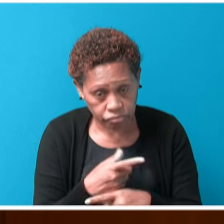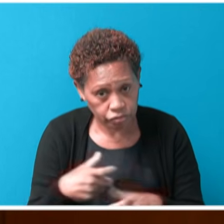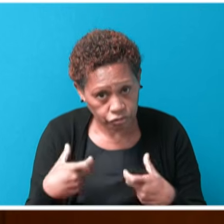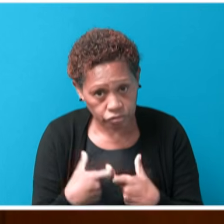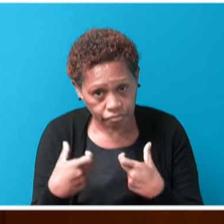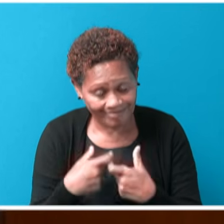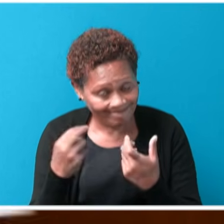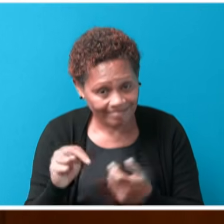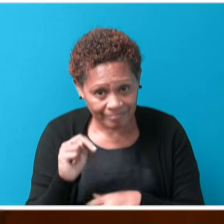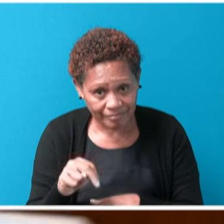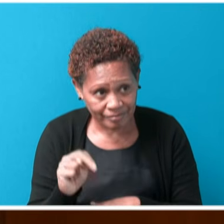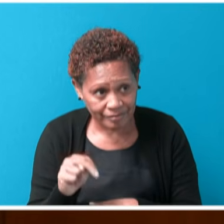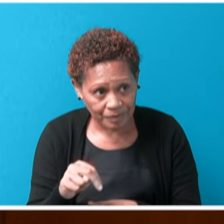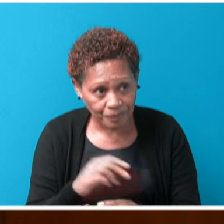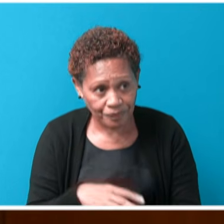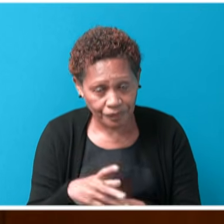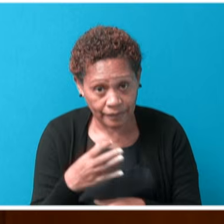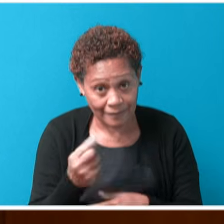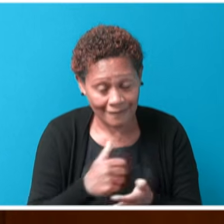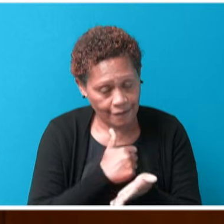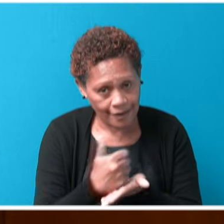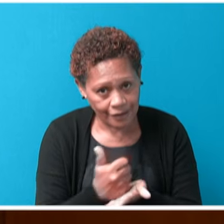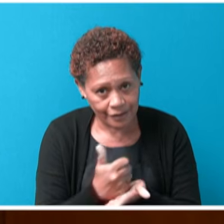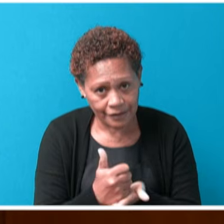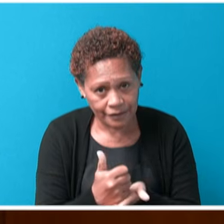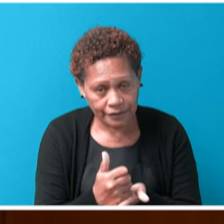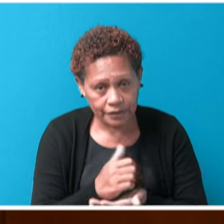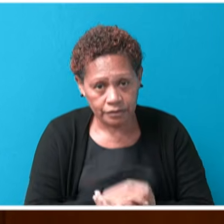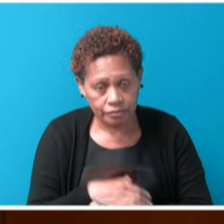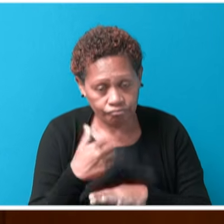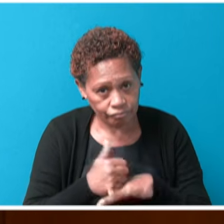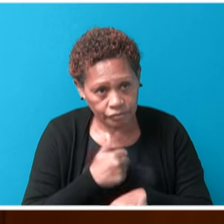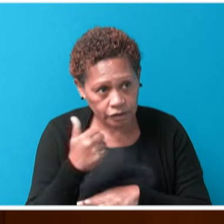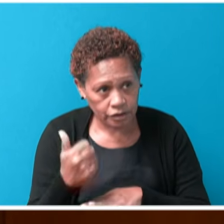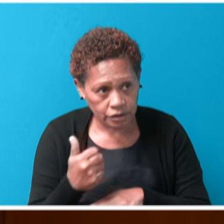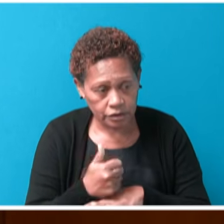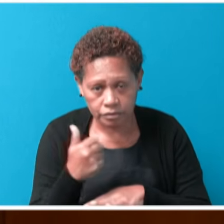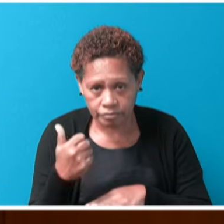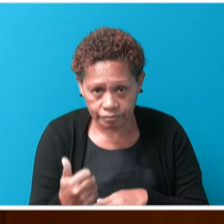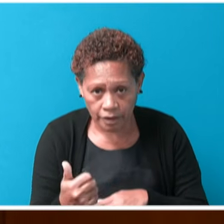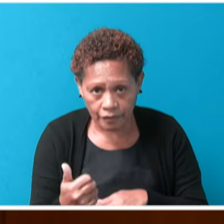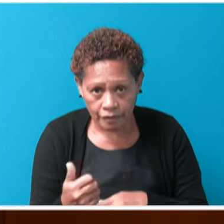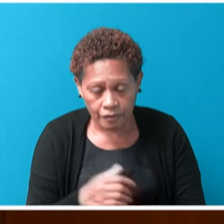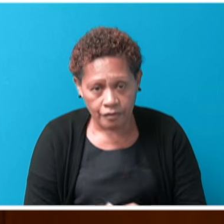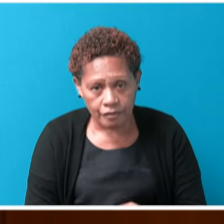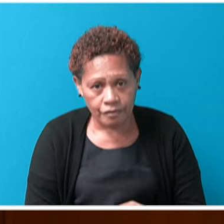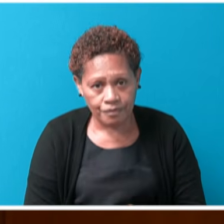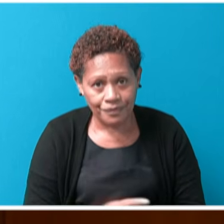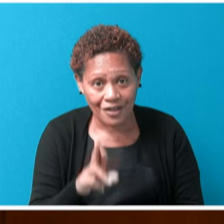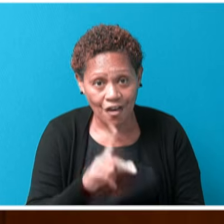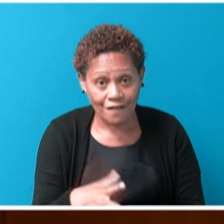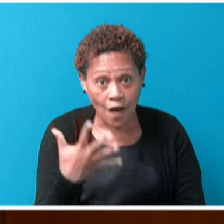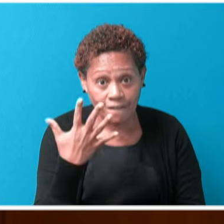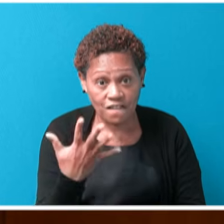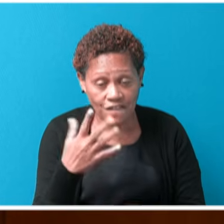require decisive action. Government therefore commands formulation of a 5-year national